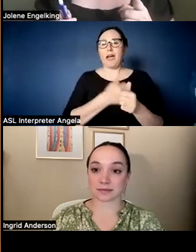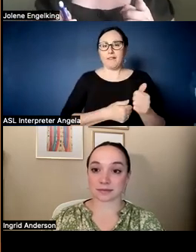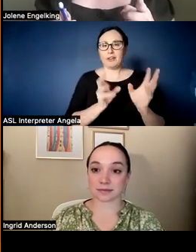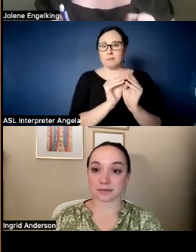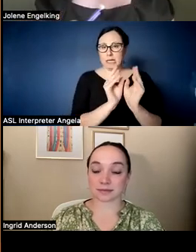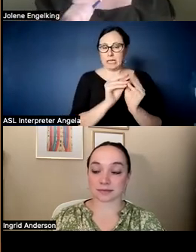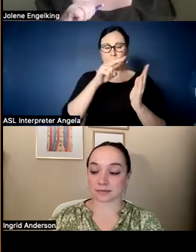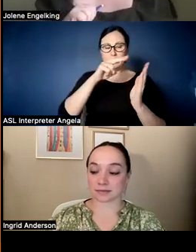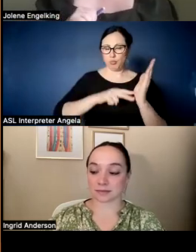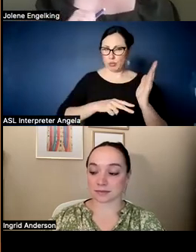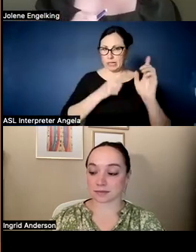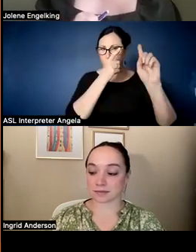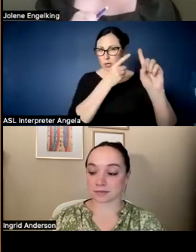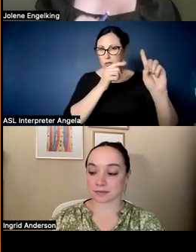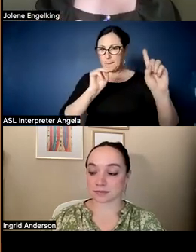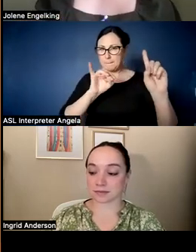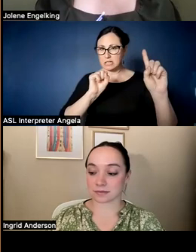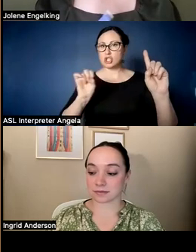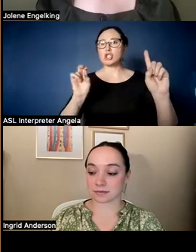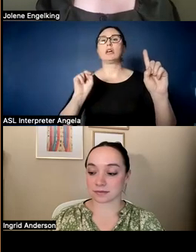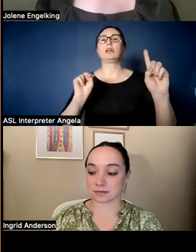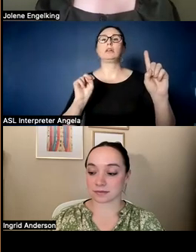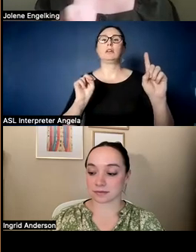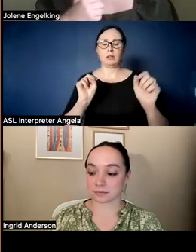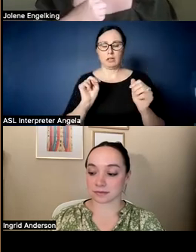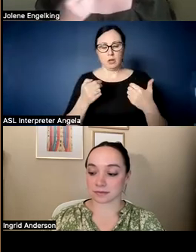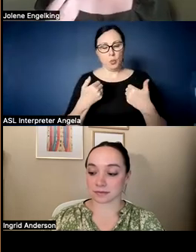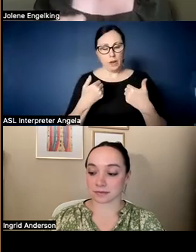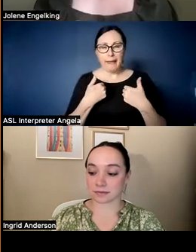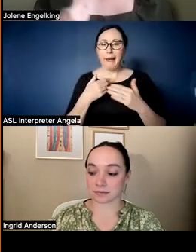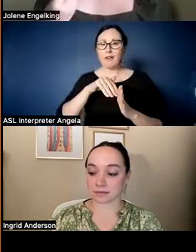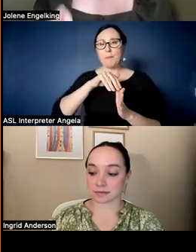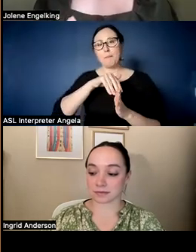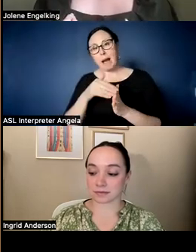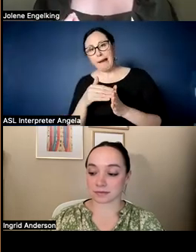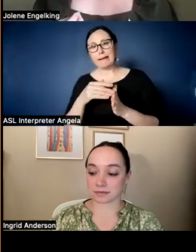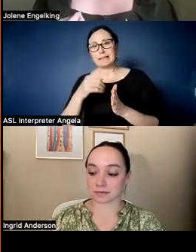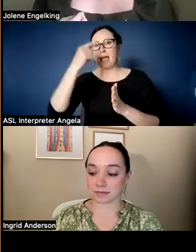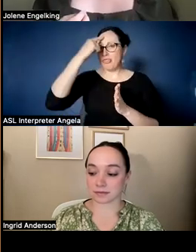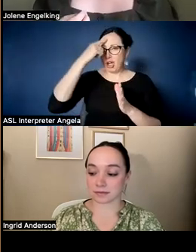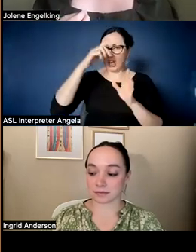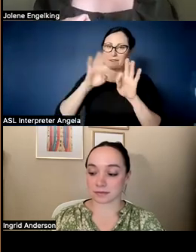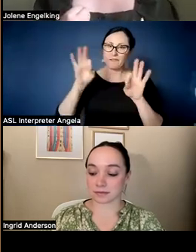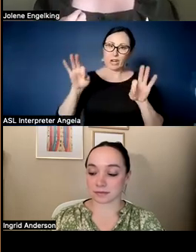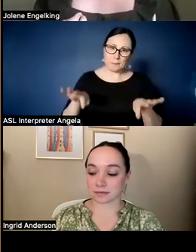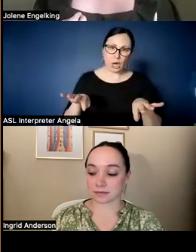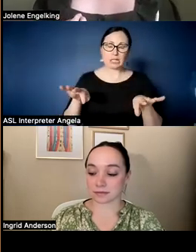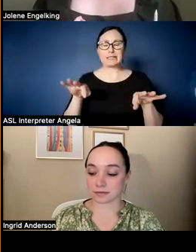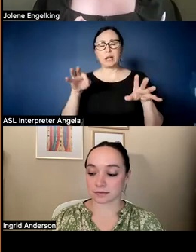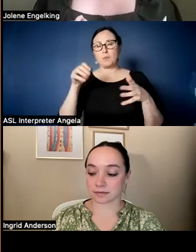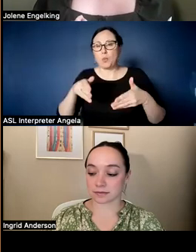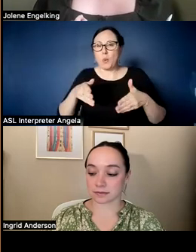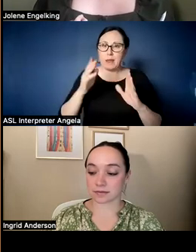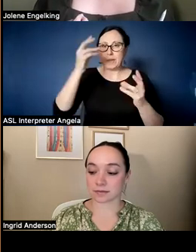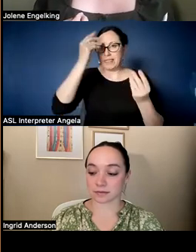understand that even though like we as humans have our biases and we as humans have our thoughts and our frameworks and things like that, that doesn't really matter